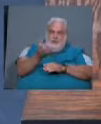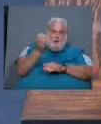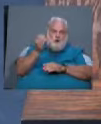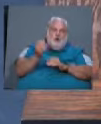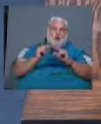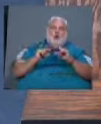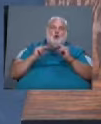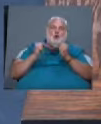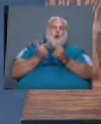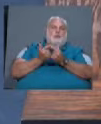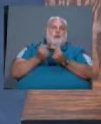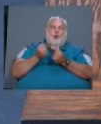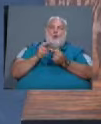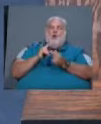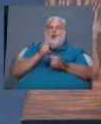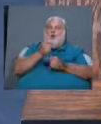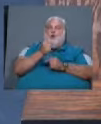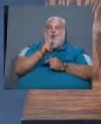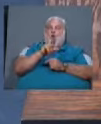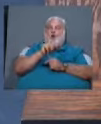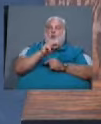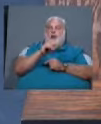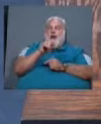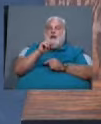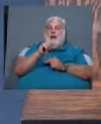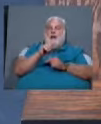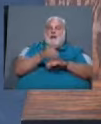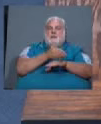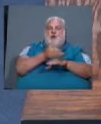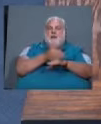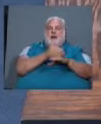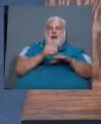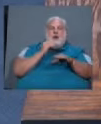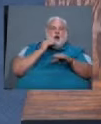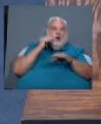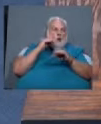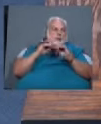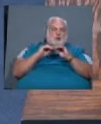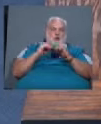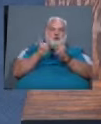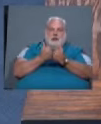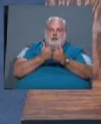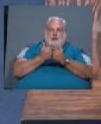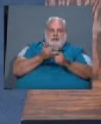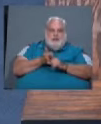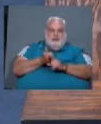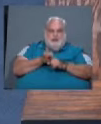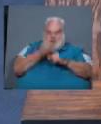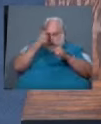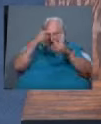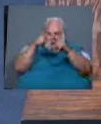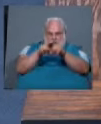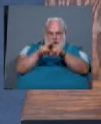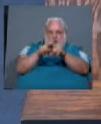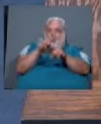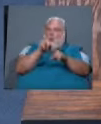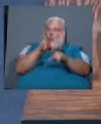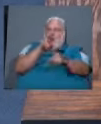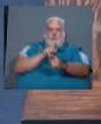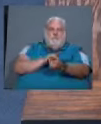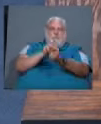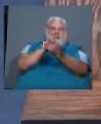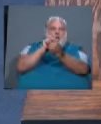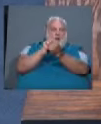group nor the Granite Mountain Neighborhood Improvement Association itself agreed with nor met